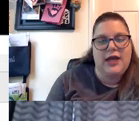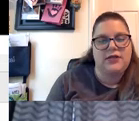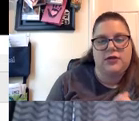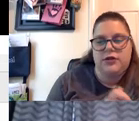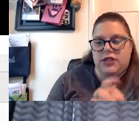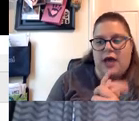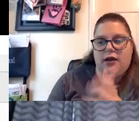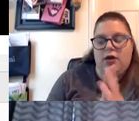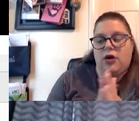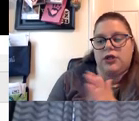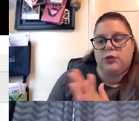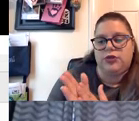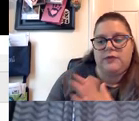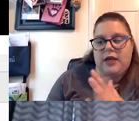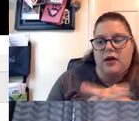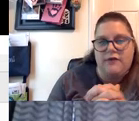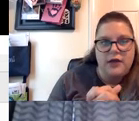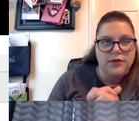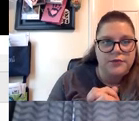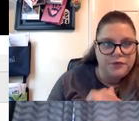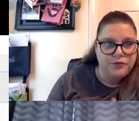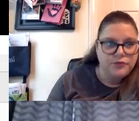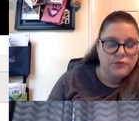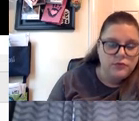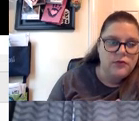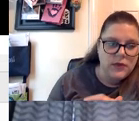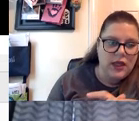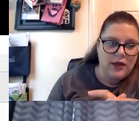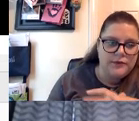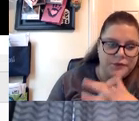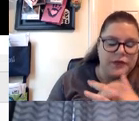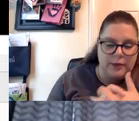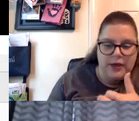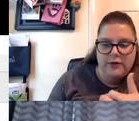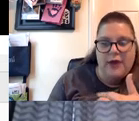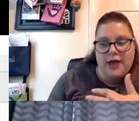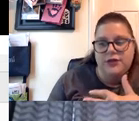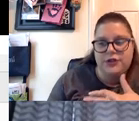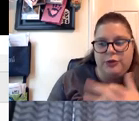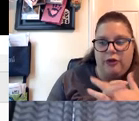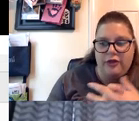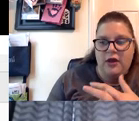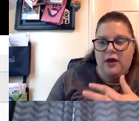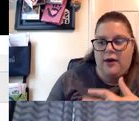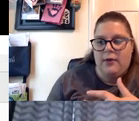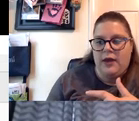Donna had asked, or you just got it, or yeah, that's a good point. Good point. Yeah. Yep, and I would actually do